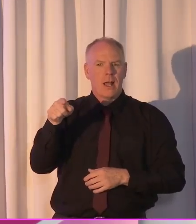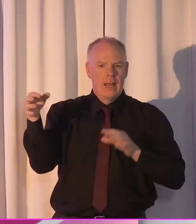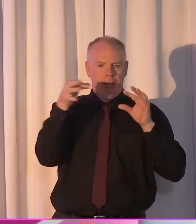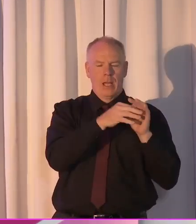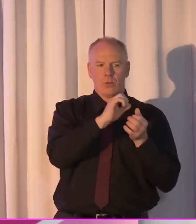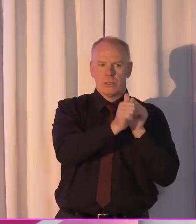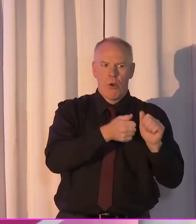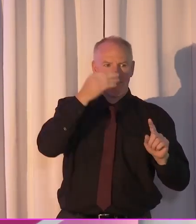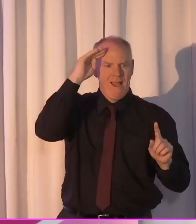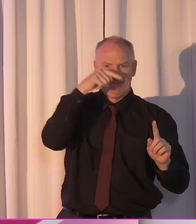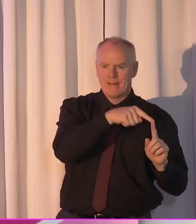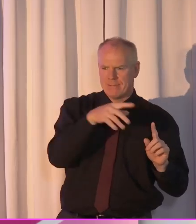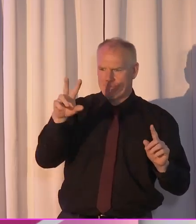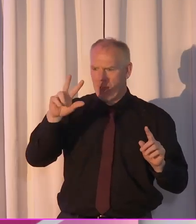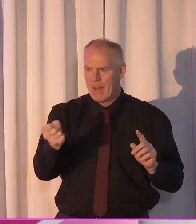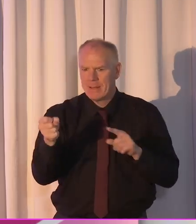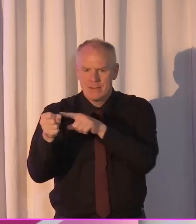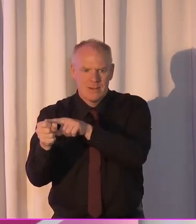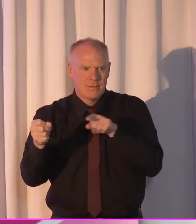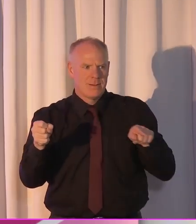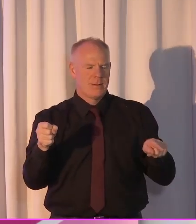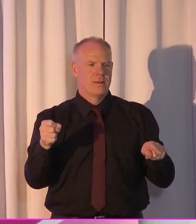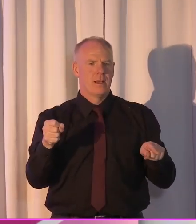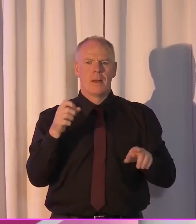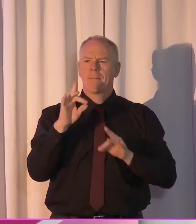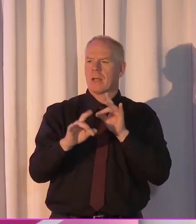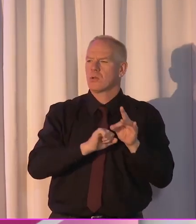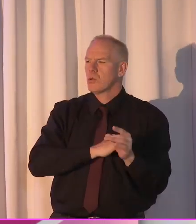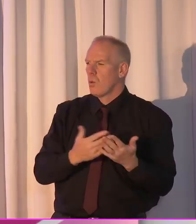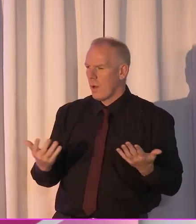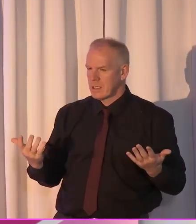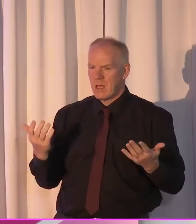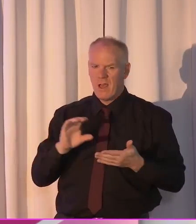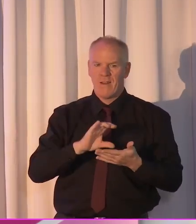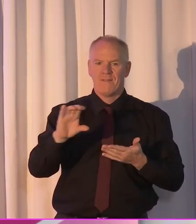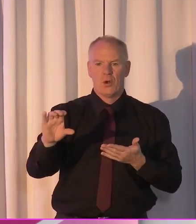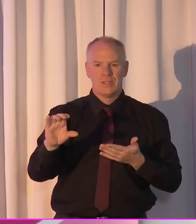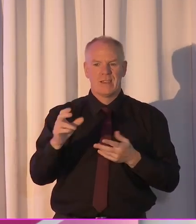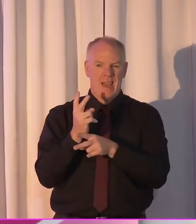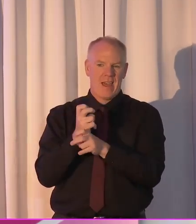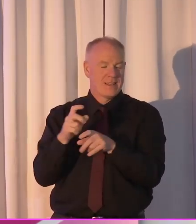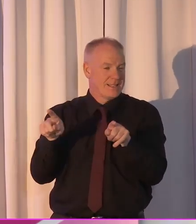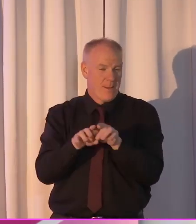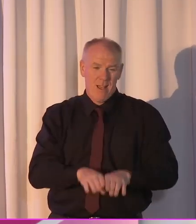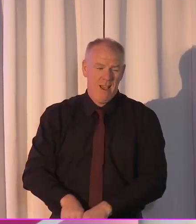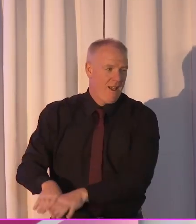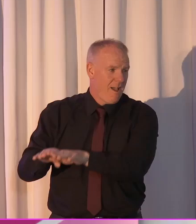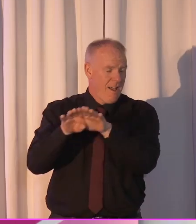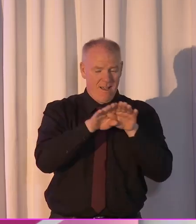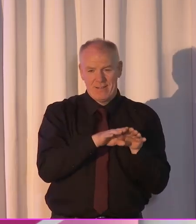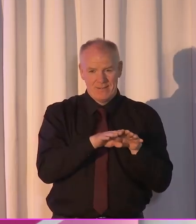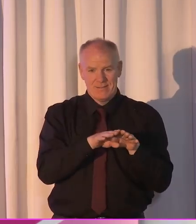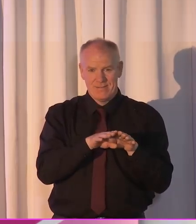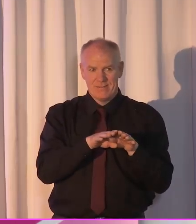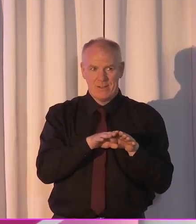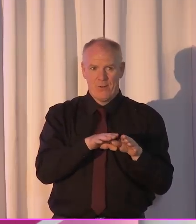Ireland. And we need to ensure that we fund our athletes equal to all others, to our